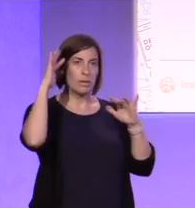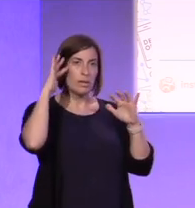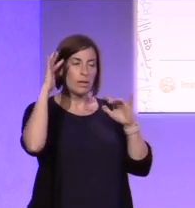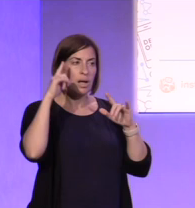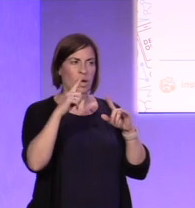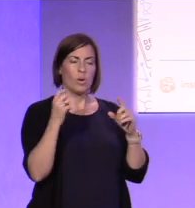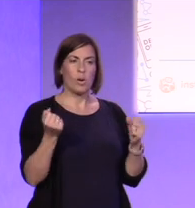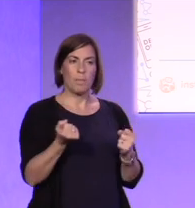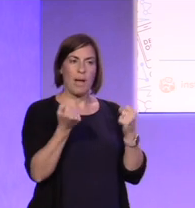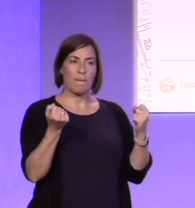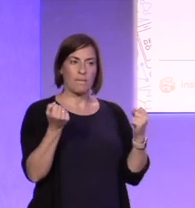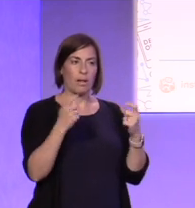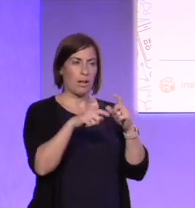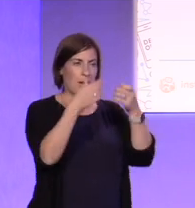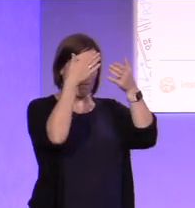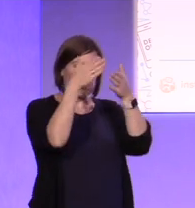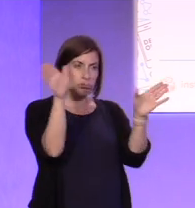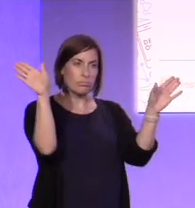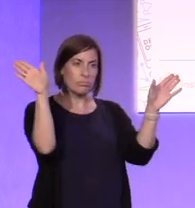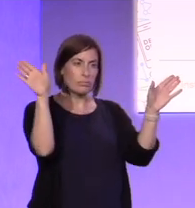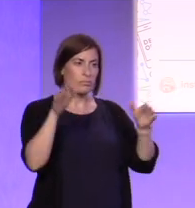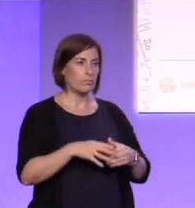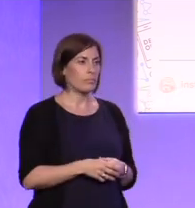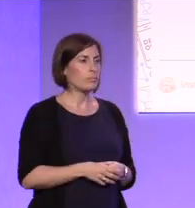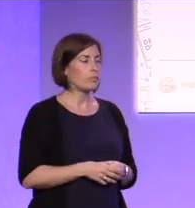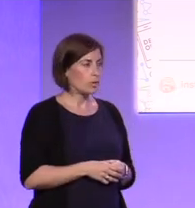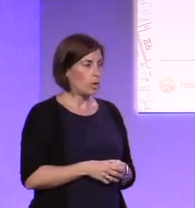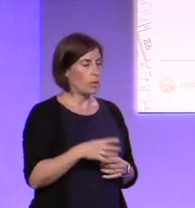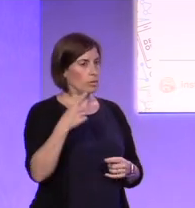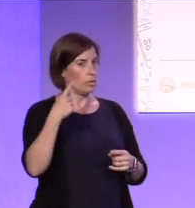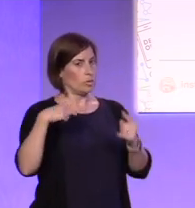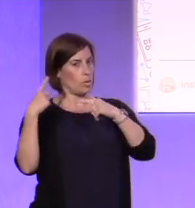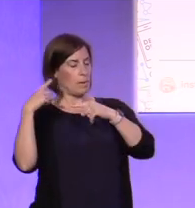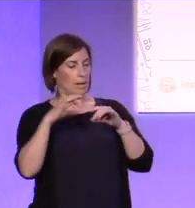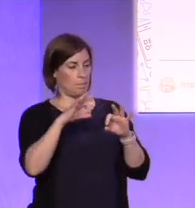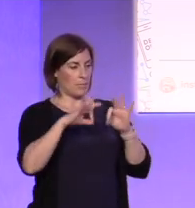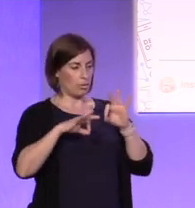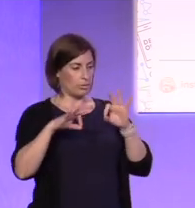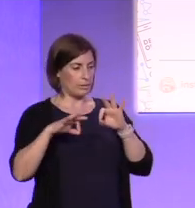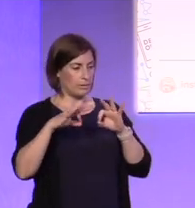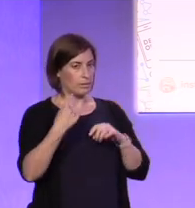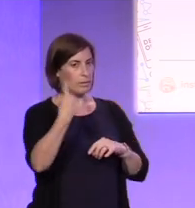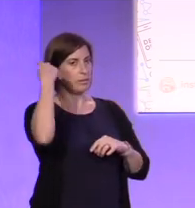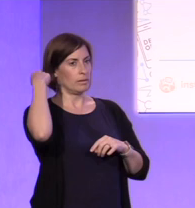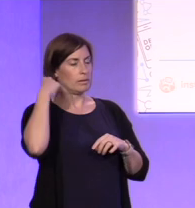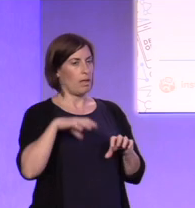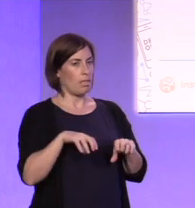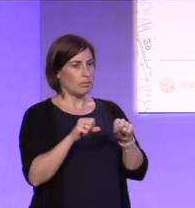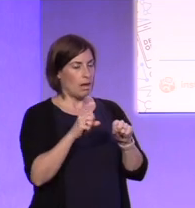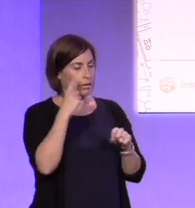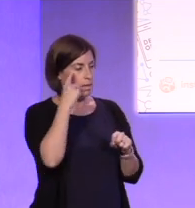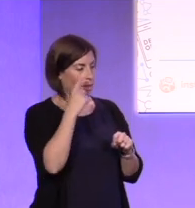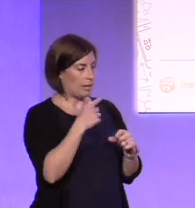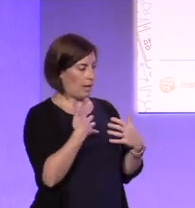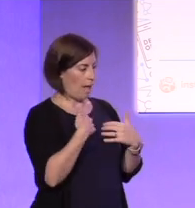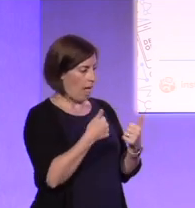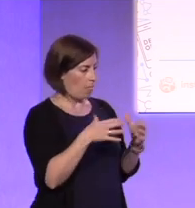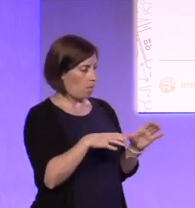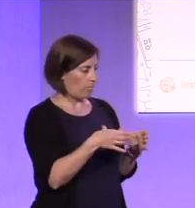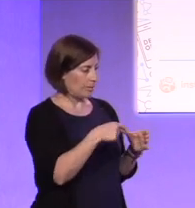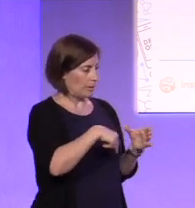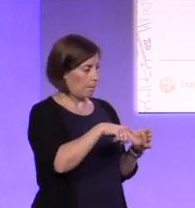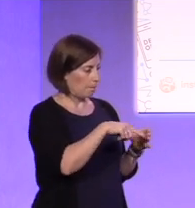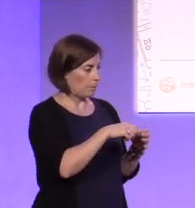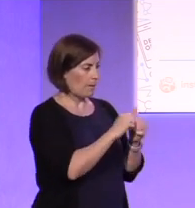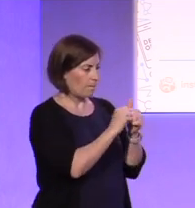So we decided to measure it. We went back to our metrics and we started to expose our team's health and values. And every